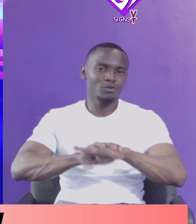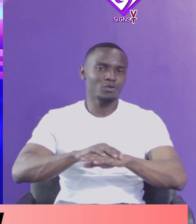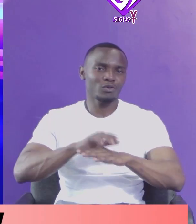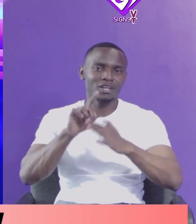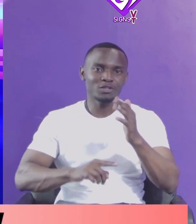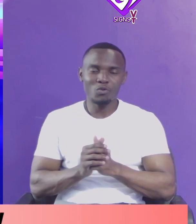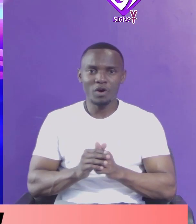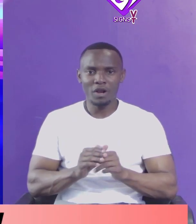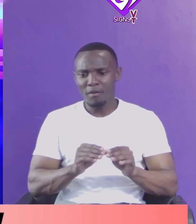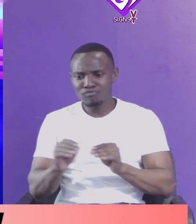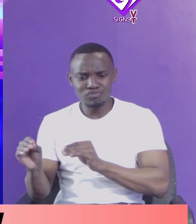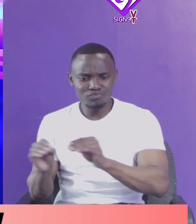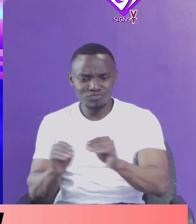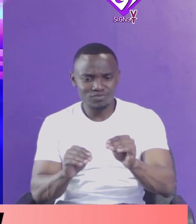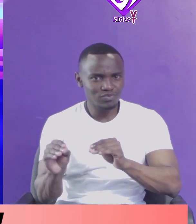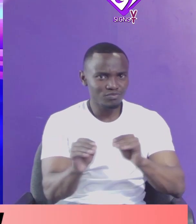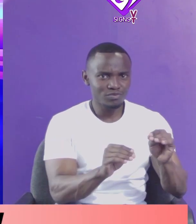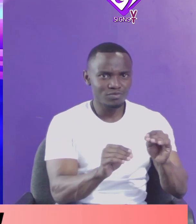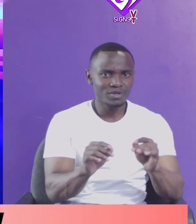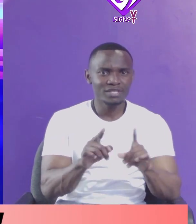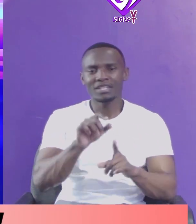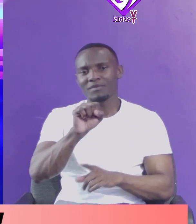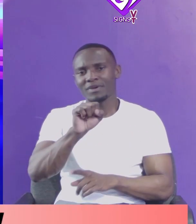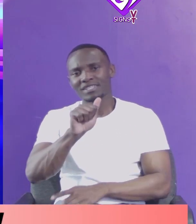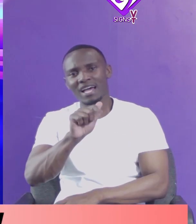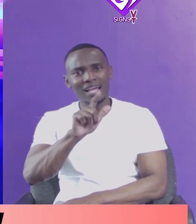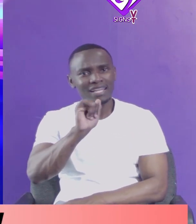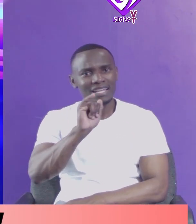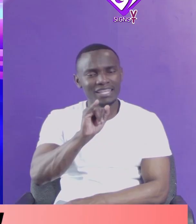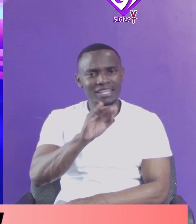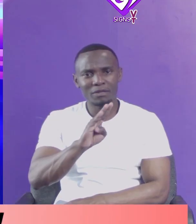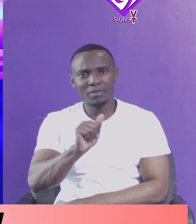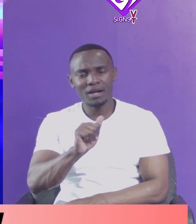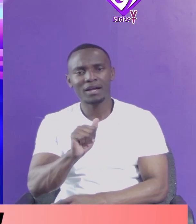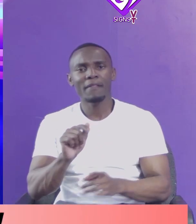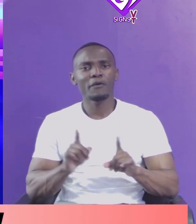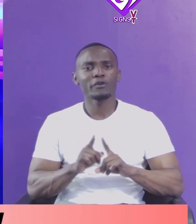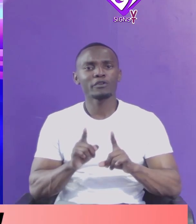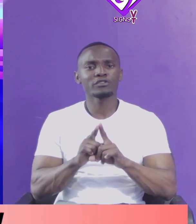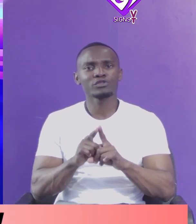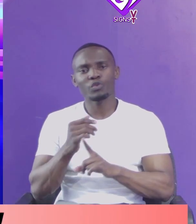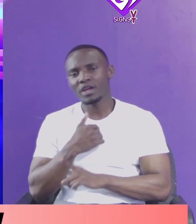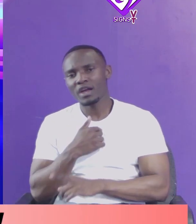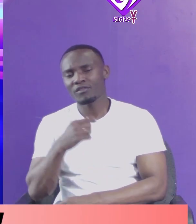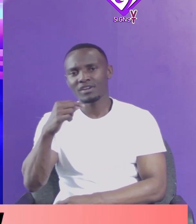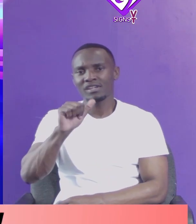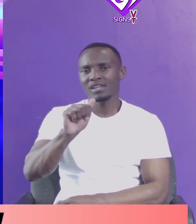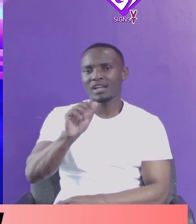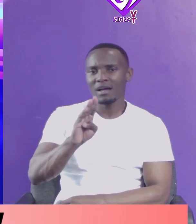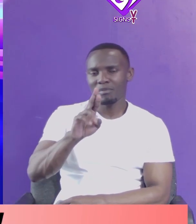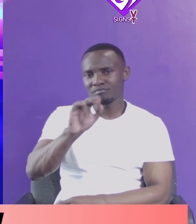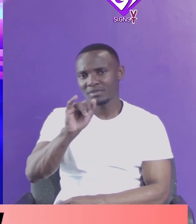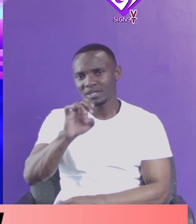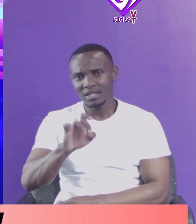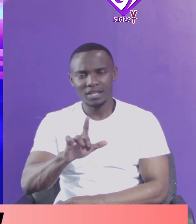There's a corner you've seen like, a Saliba at the back, Yes. and also Gabriel also at the back. So like